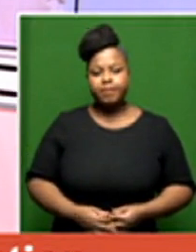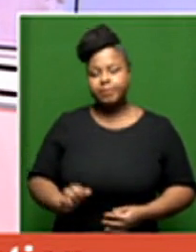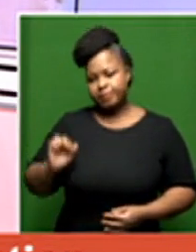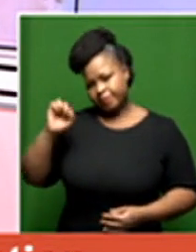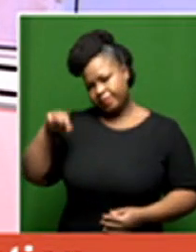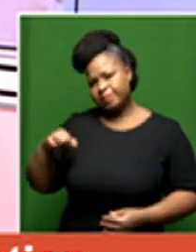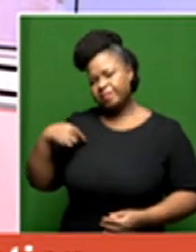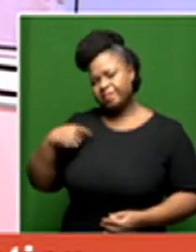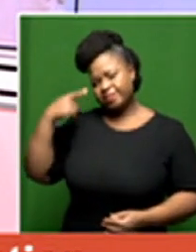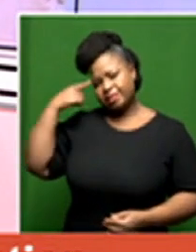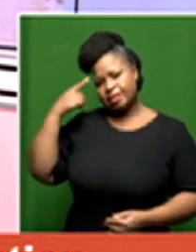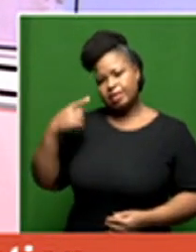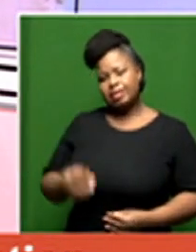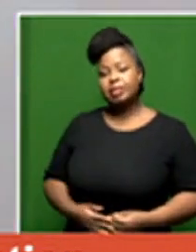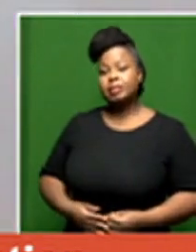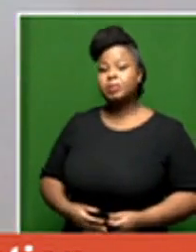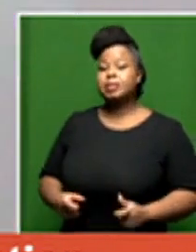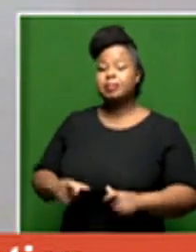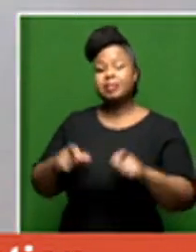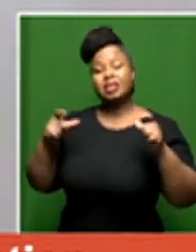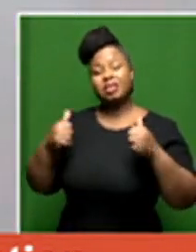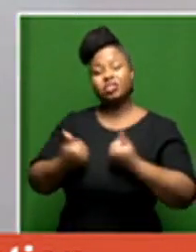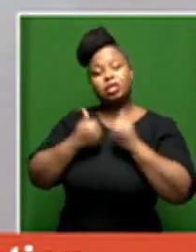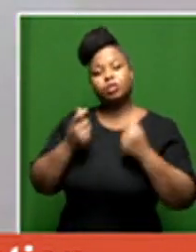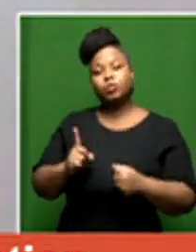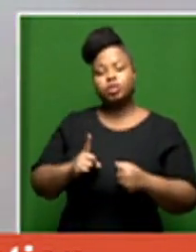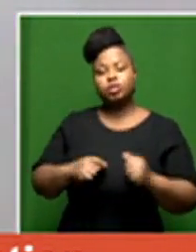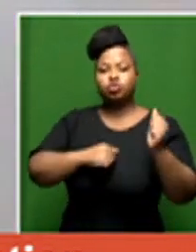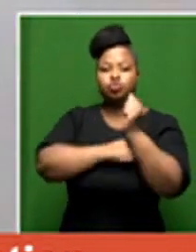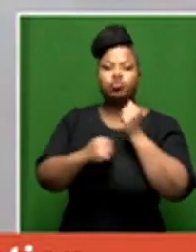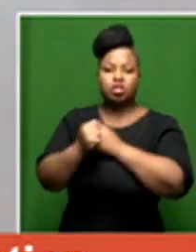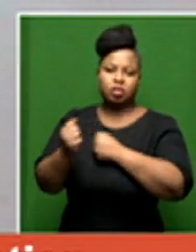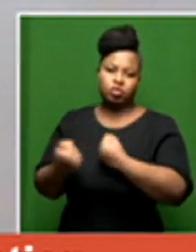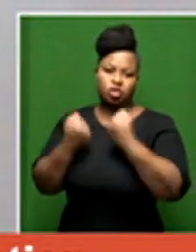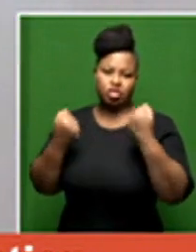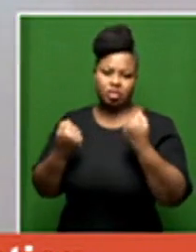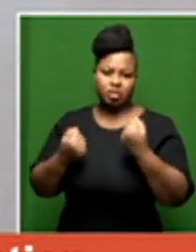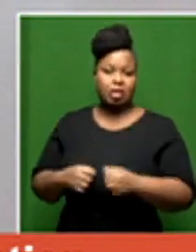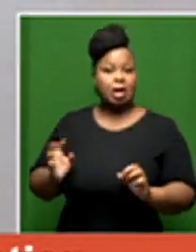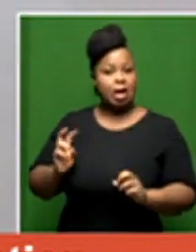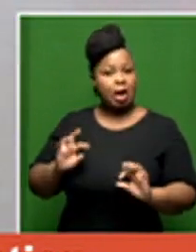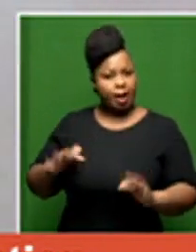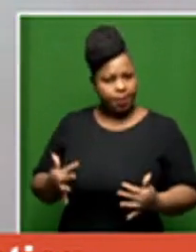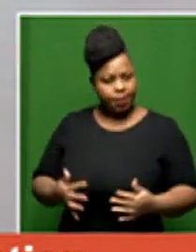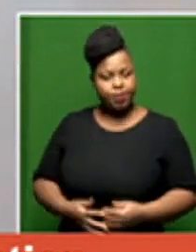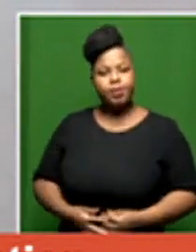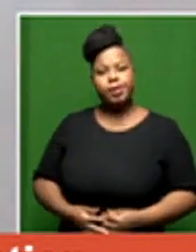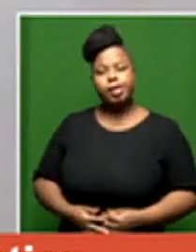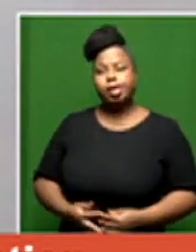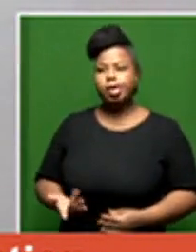Yes, I think the main challenges which are out there are structural. Structure in terms of